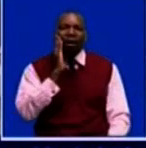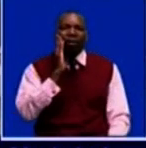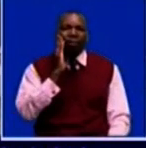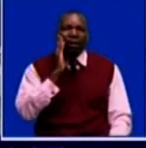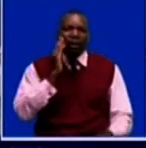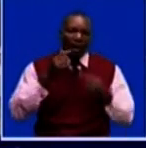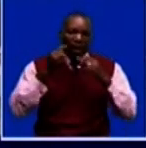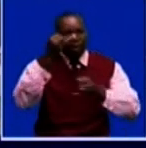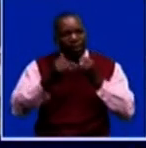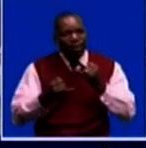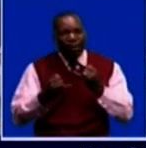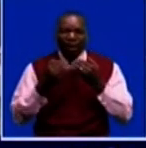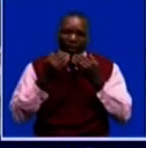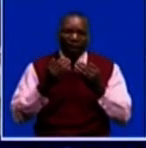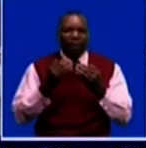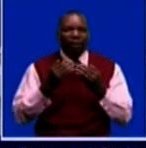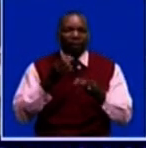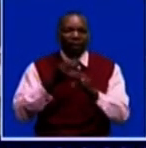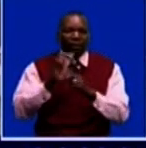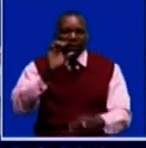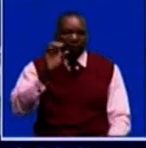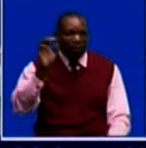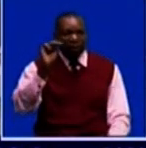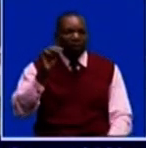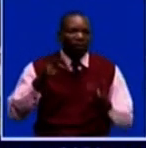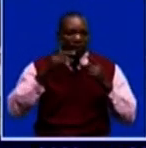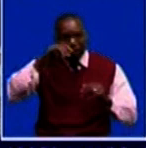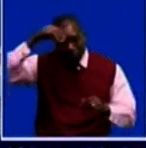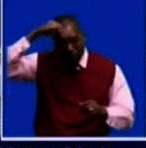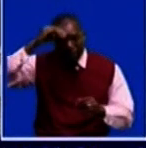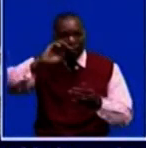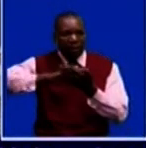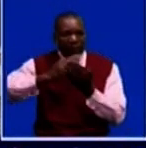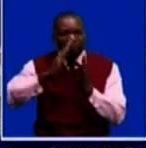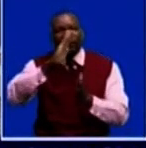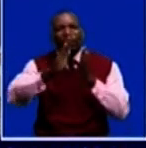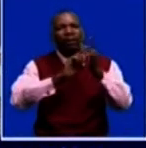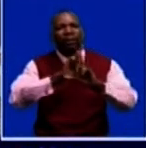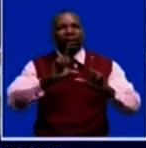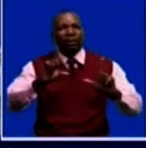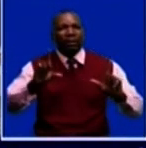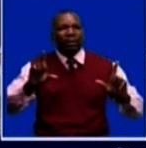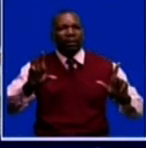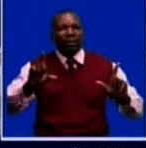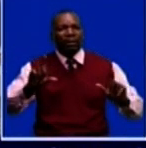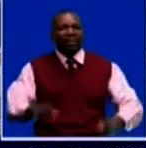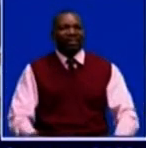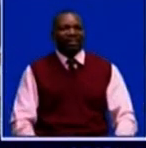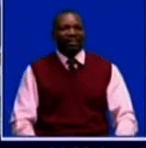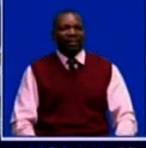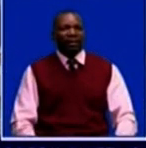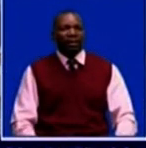Thank you so much for watching. My name is Collins Mienga and Pastor Samson Mwale, who's been giving a sign language